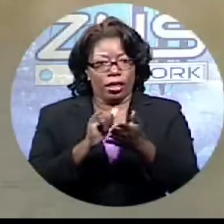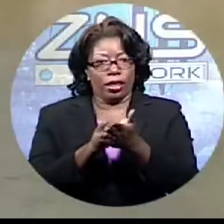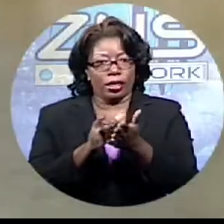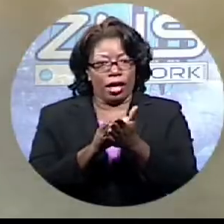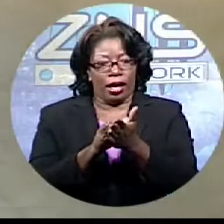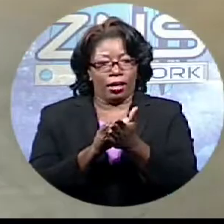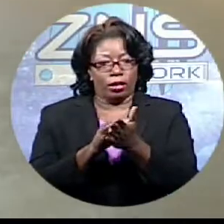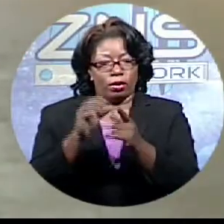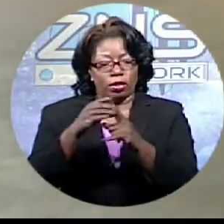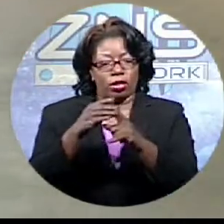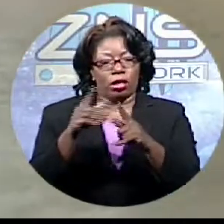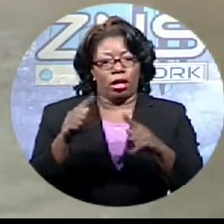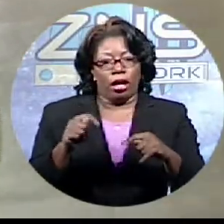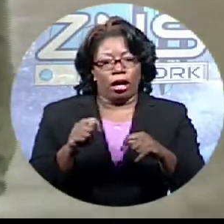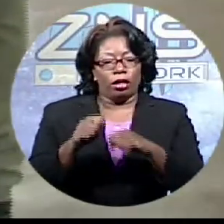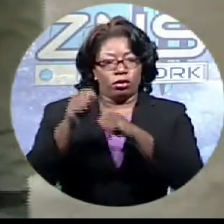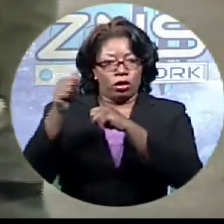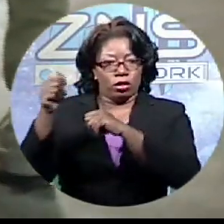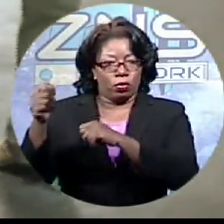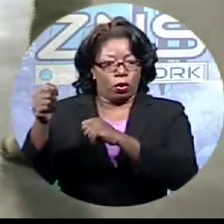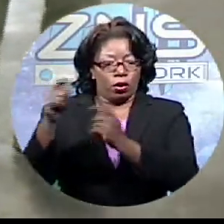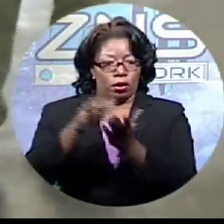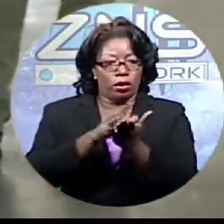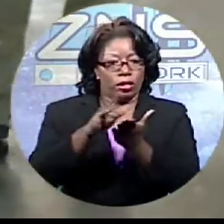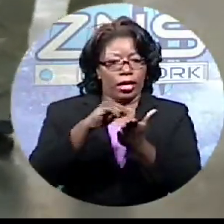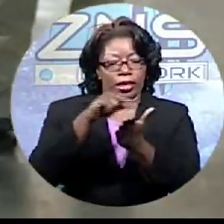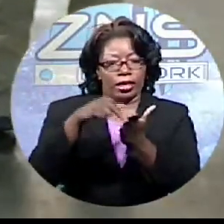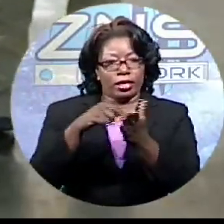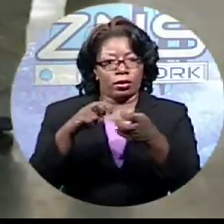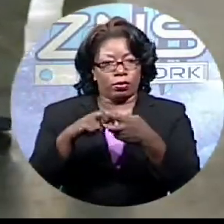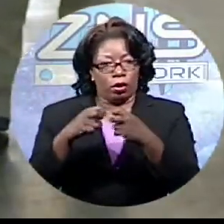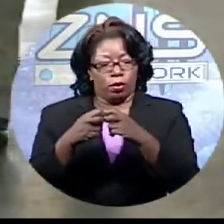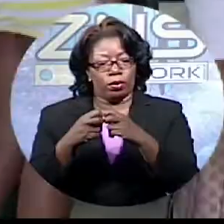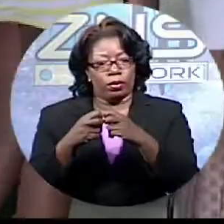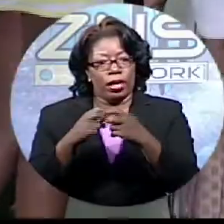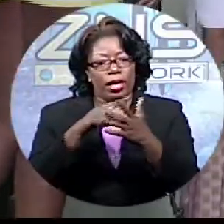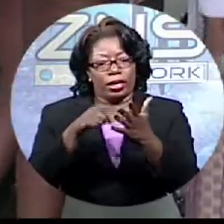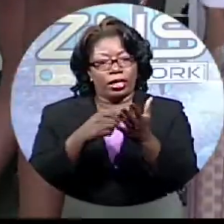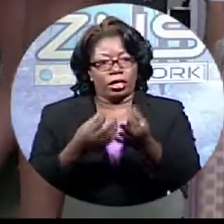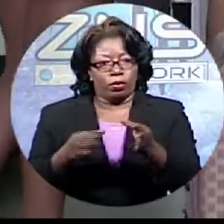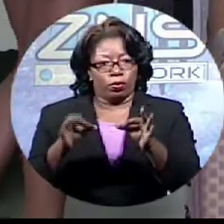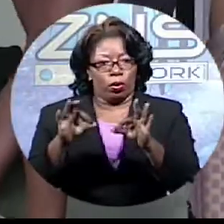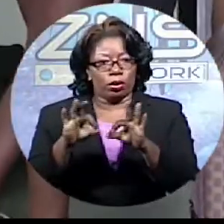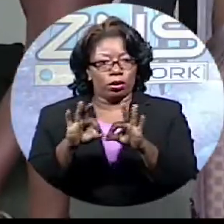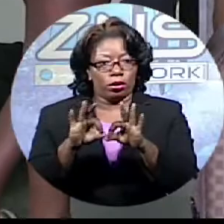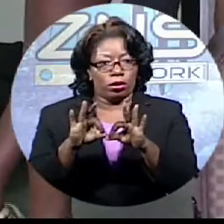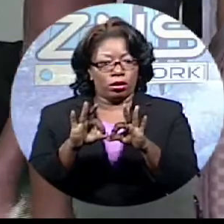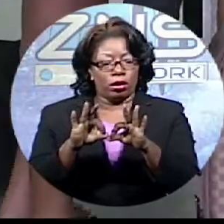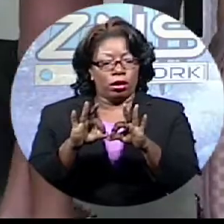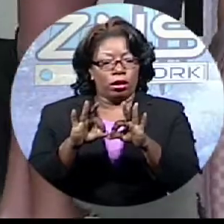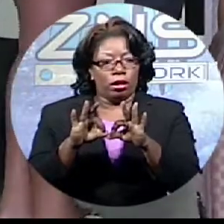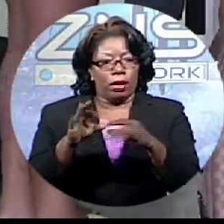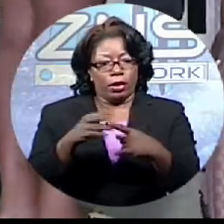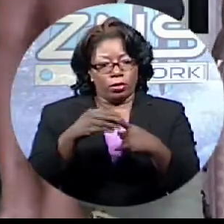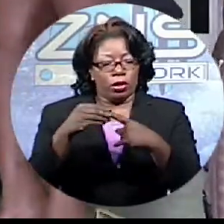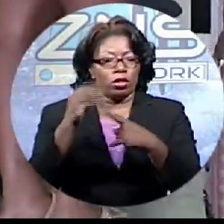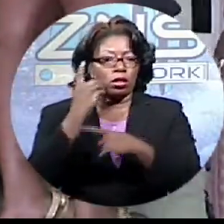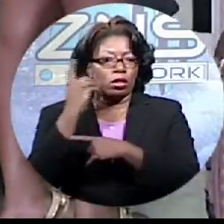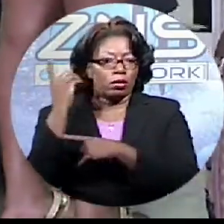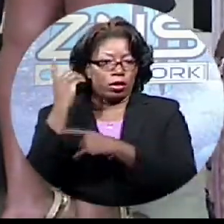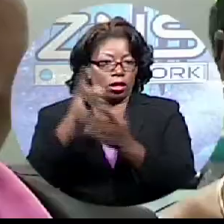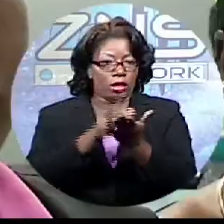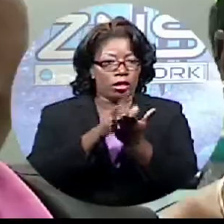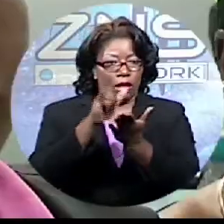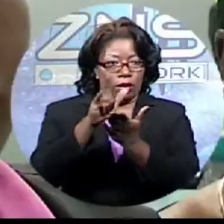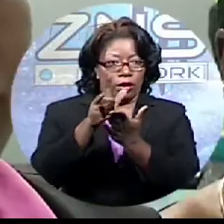Air Transport Operators, Anthony Hamilton, believes this issue is important, particularly when the role of domestic carriers is taken into account.